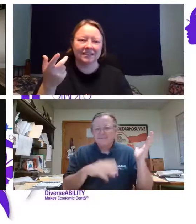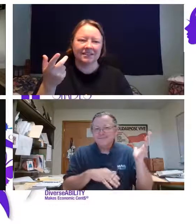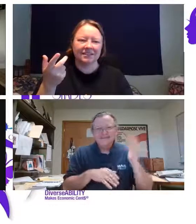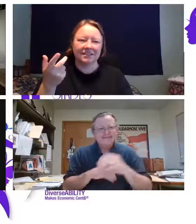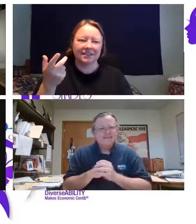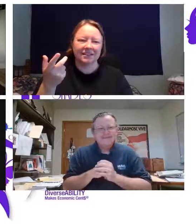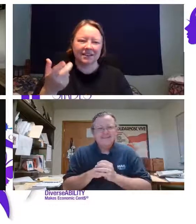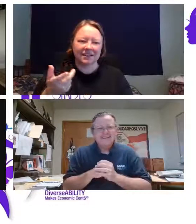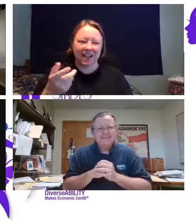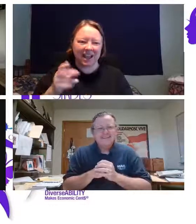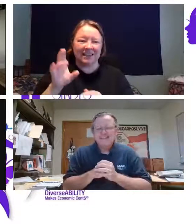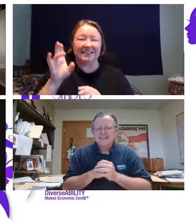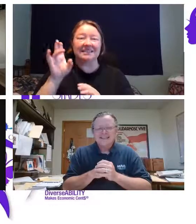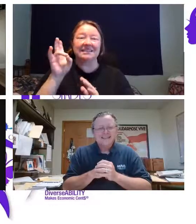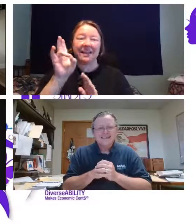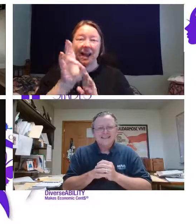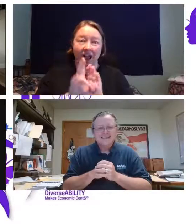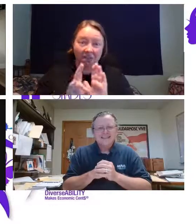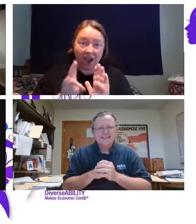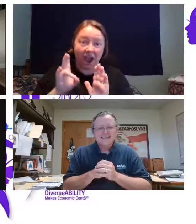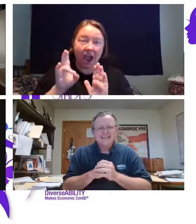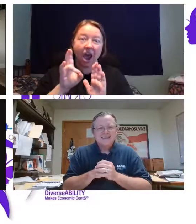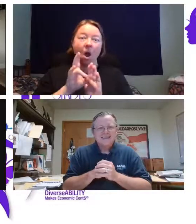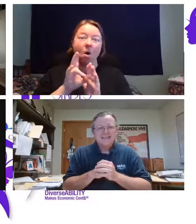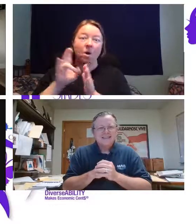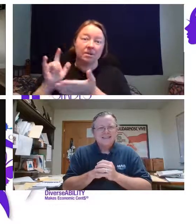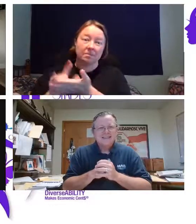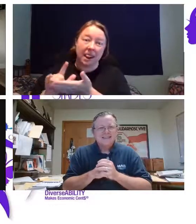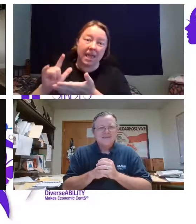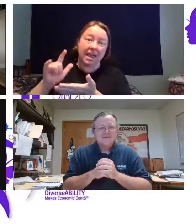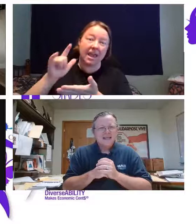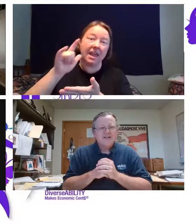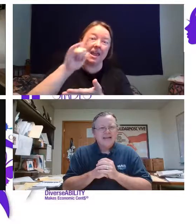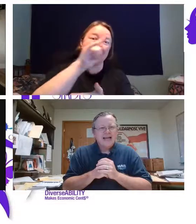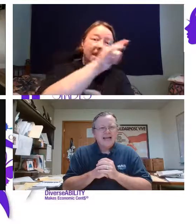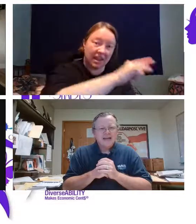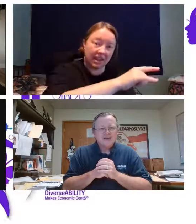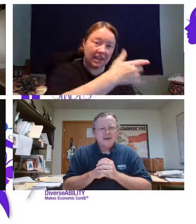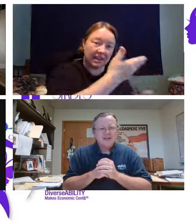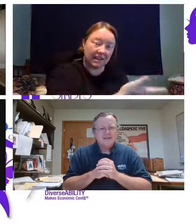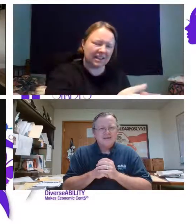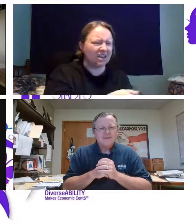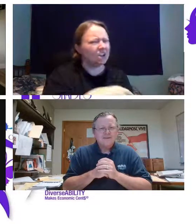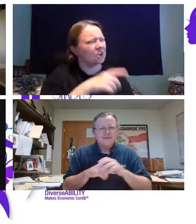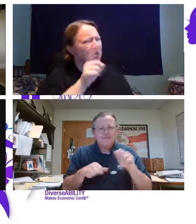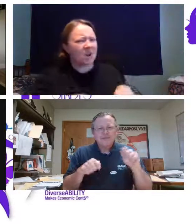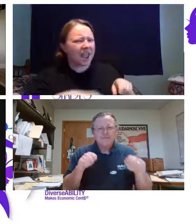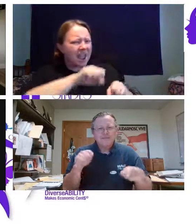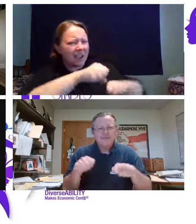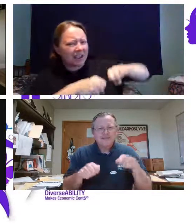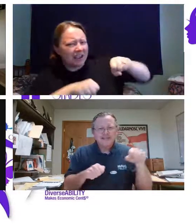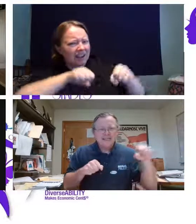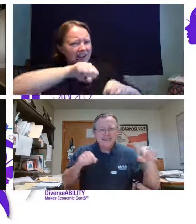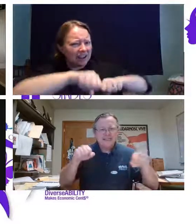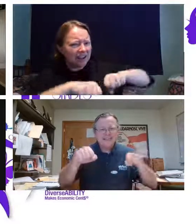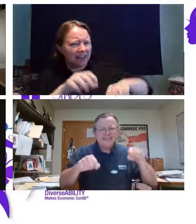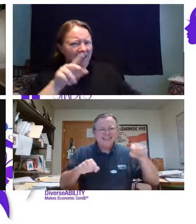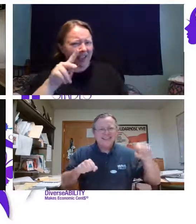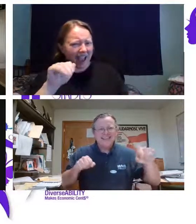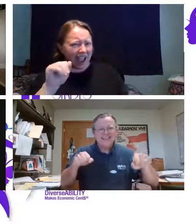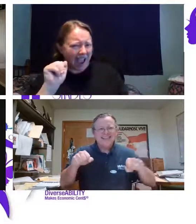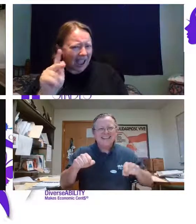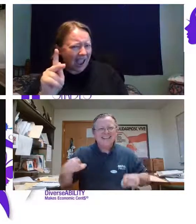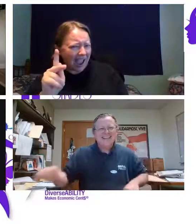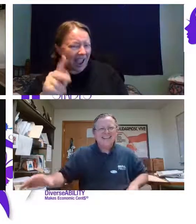the 7-hour plane ride getting there. That's the tough part. Can't you kayak across the deep blue sea? You